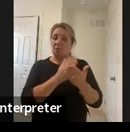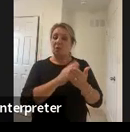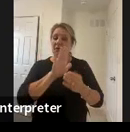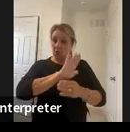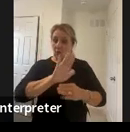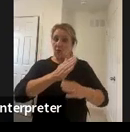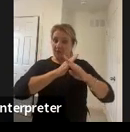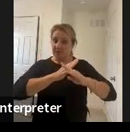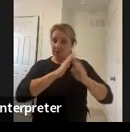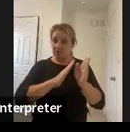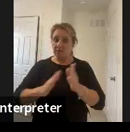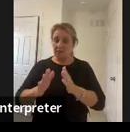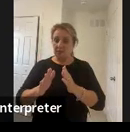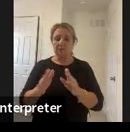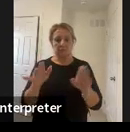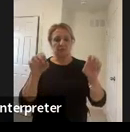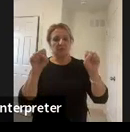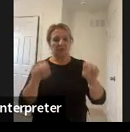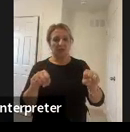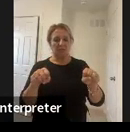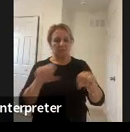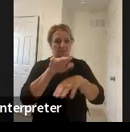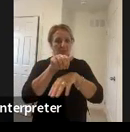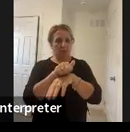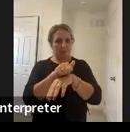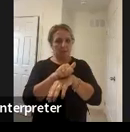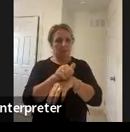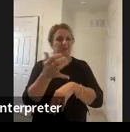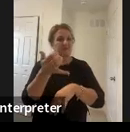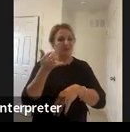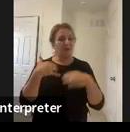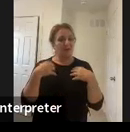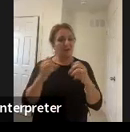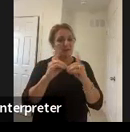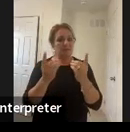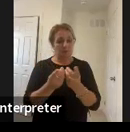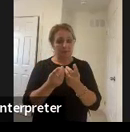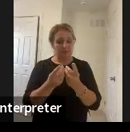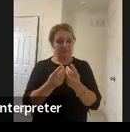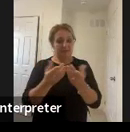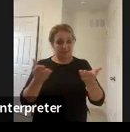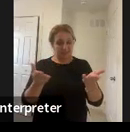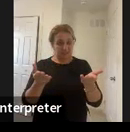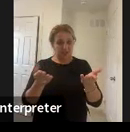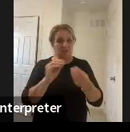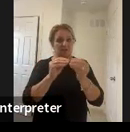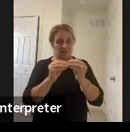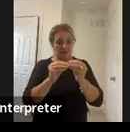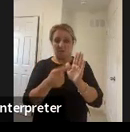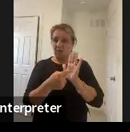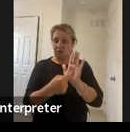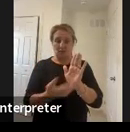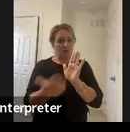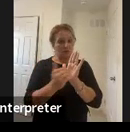prevention plan, you can make an appointment by calling the health department at our number we've said